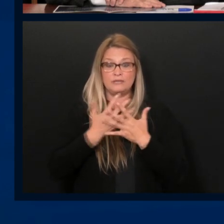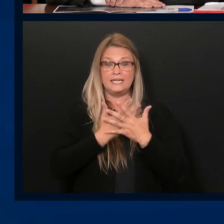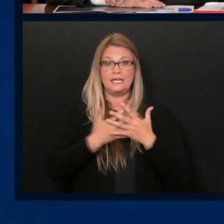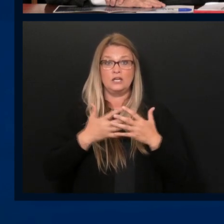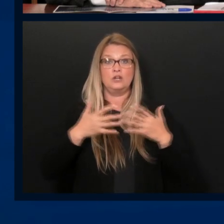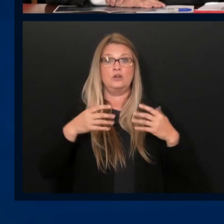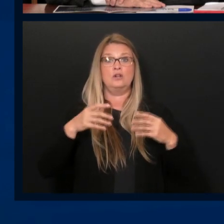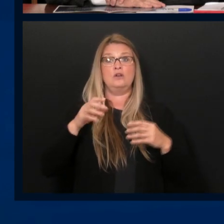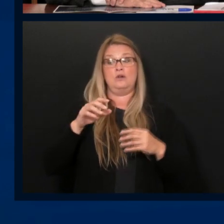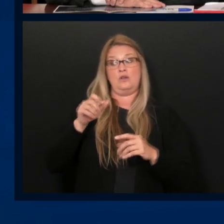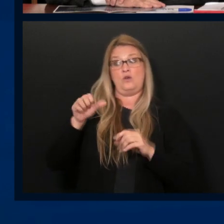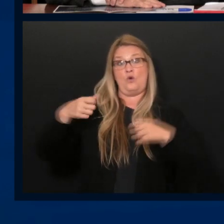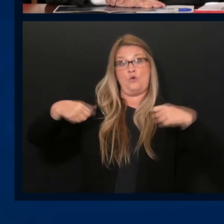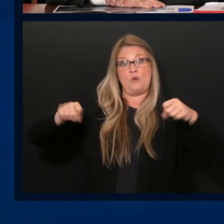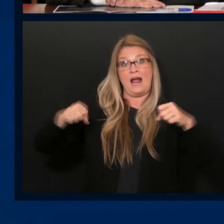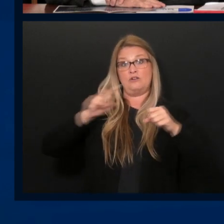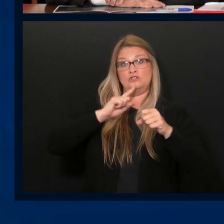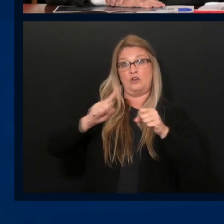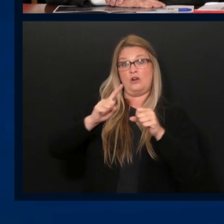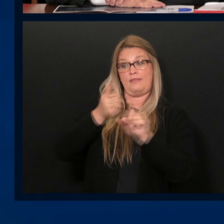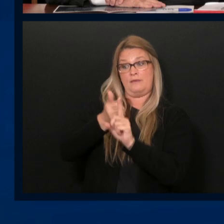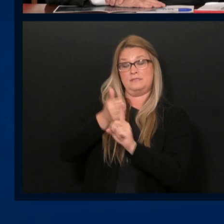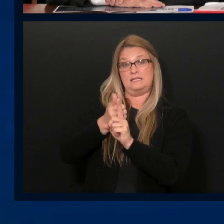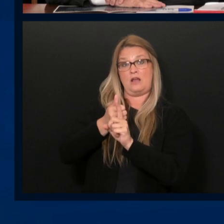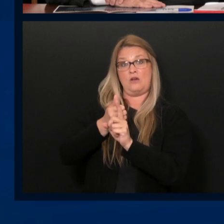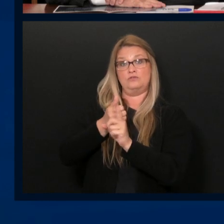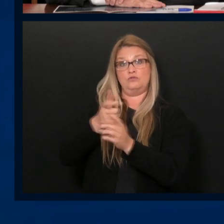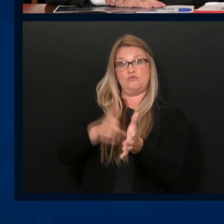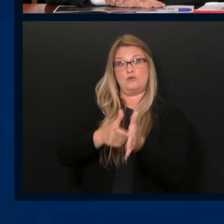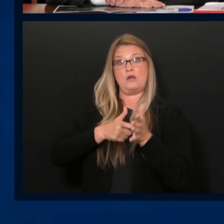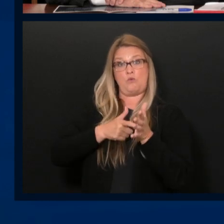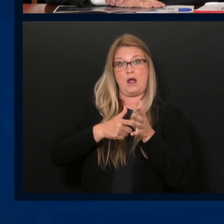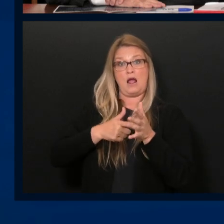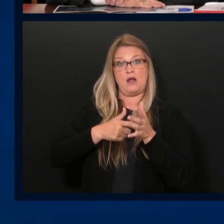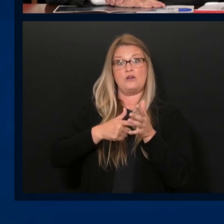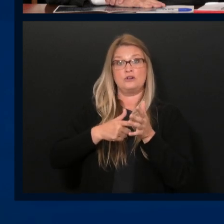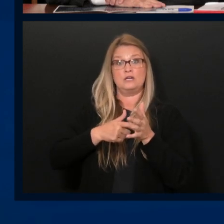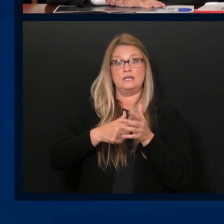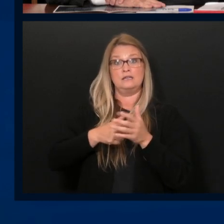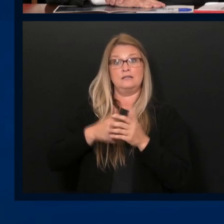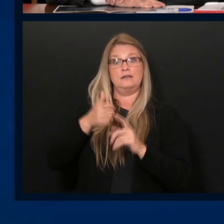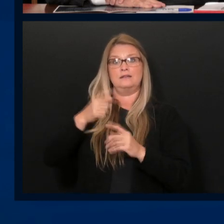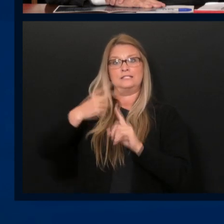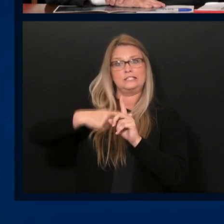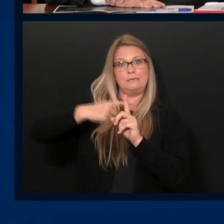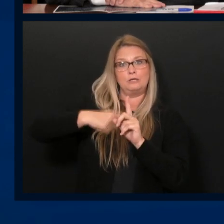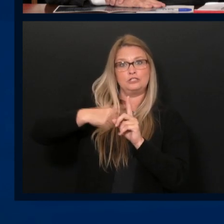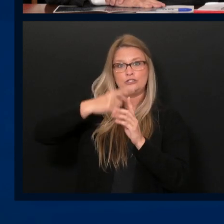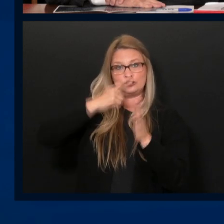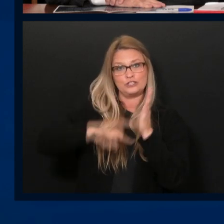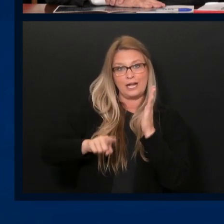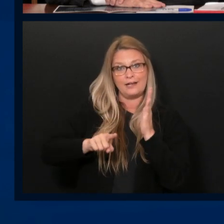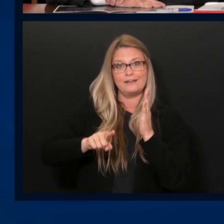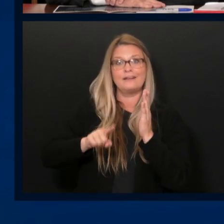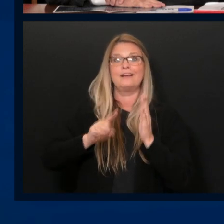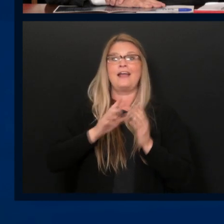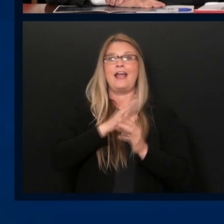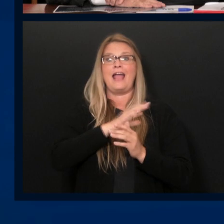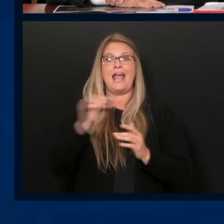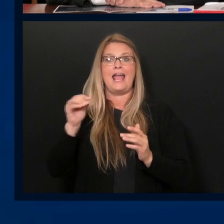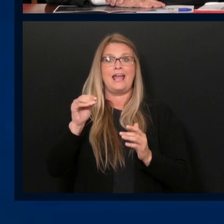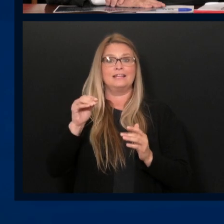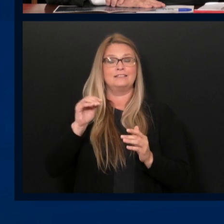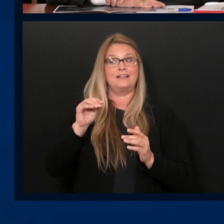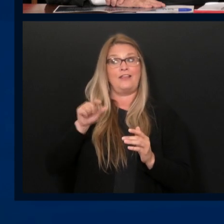to self-screen for COVID-19 symptoms and guidelines. Temperature checks. Riders are encouraged